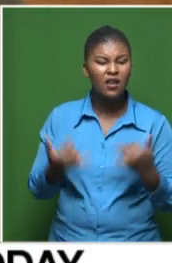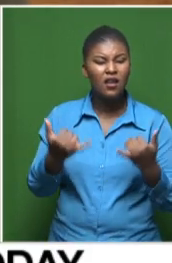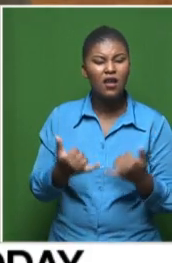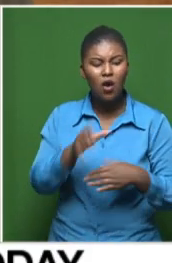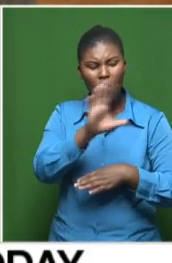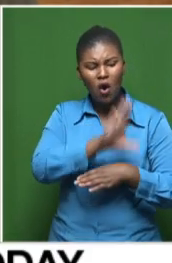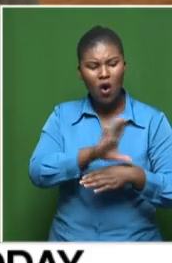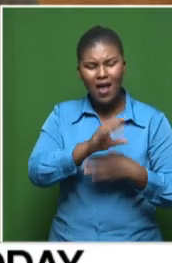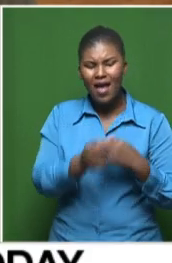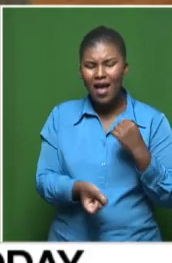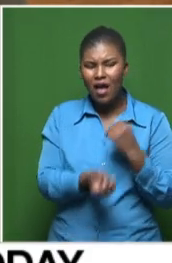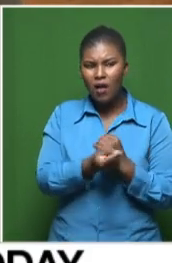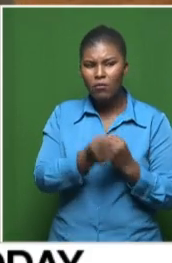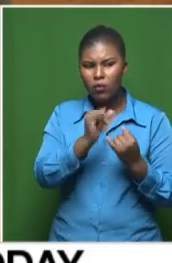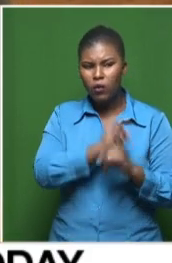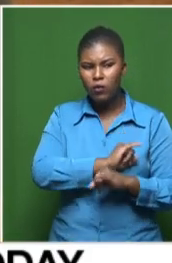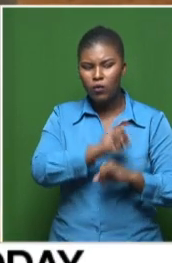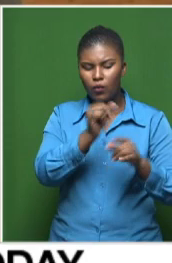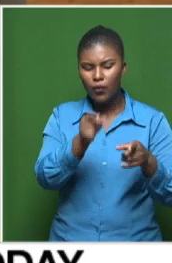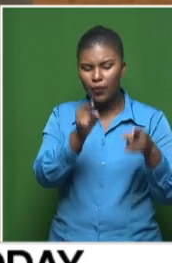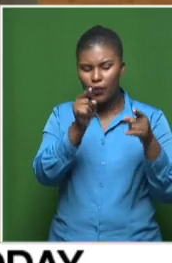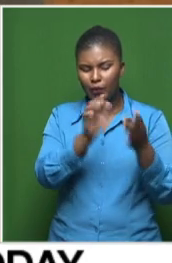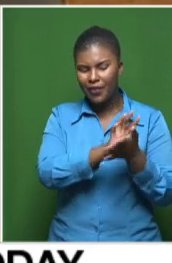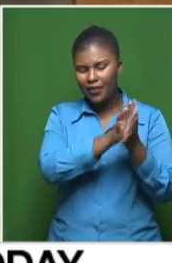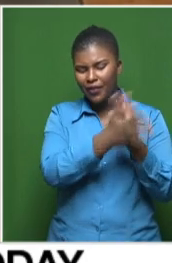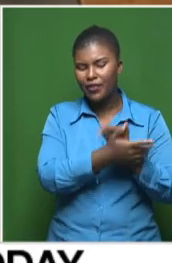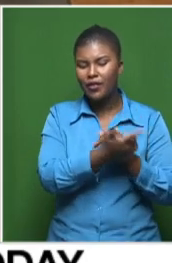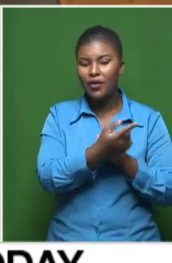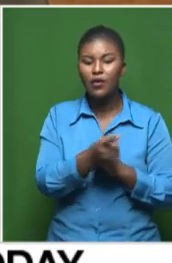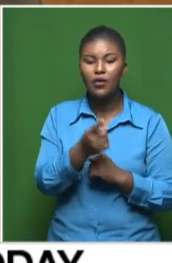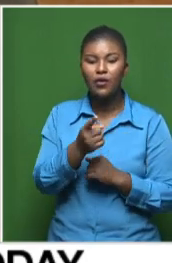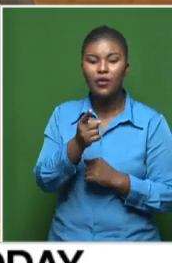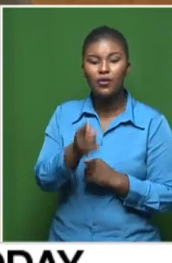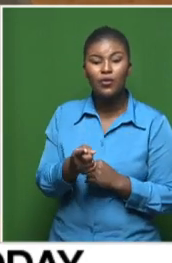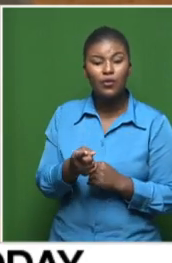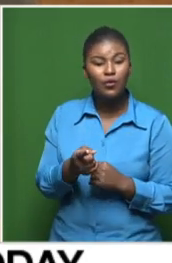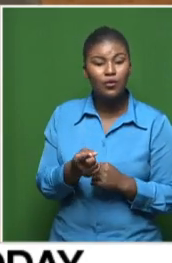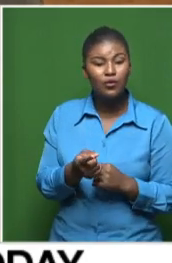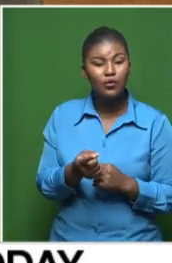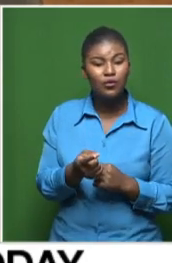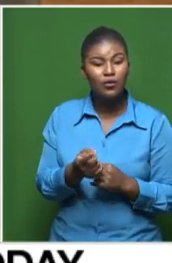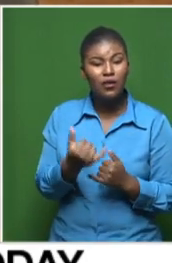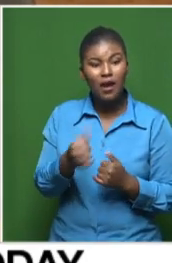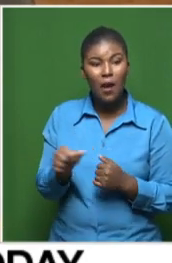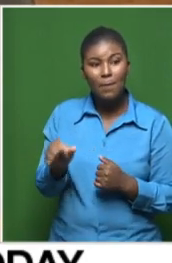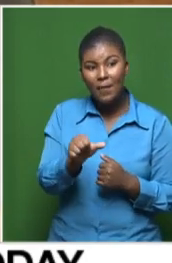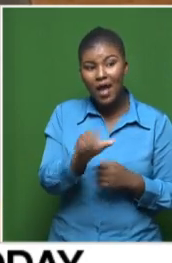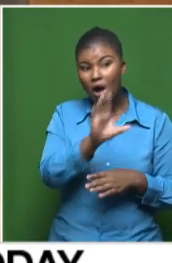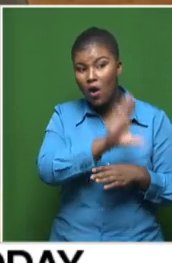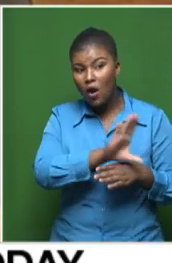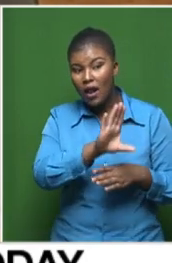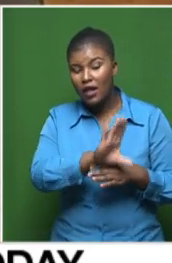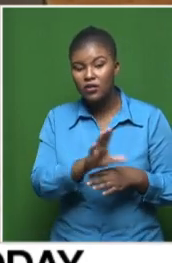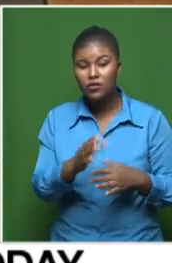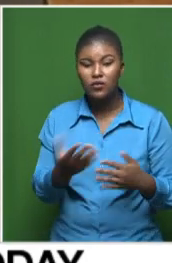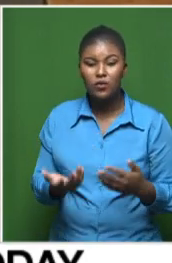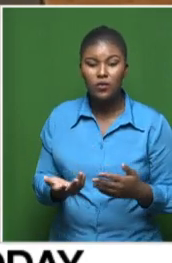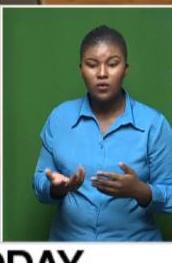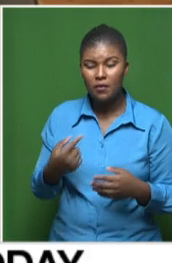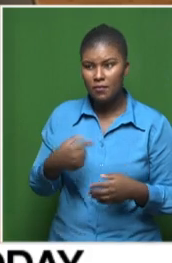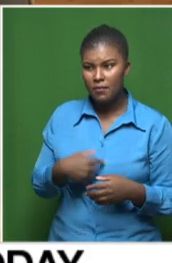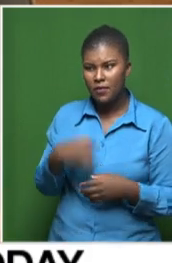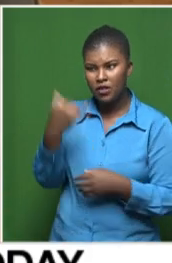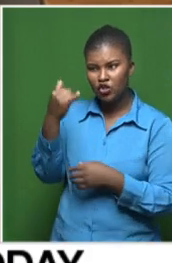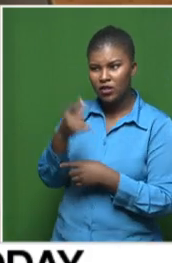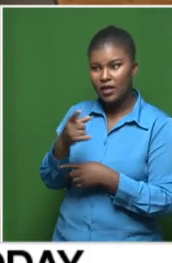vandalized, are you thinking, what are you going to take them back again? Because I was looking